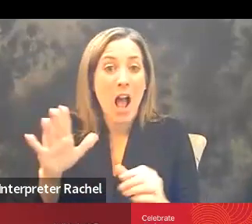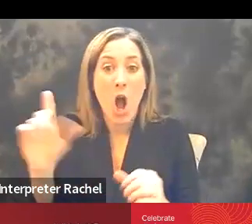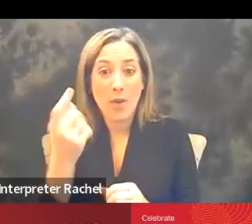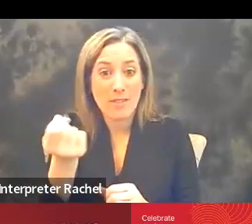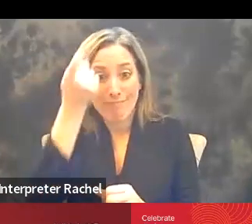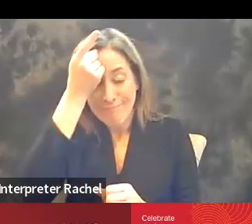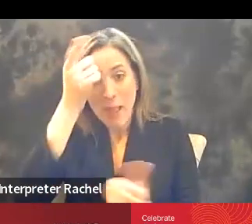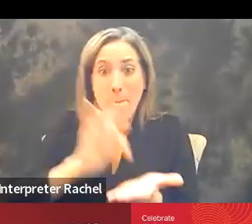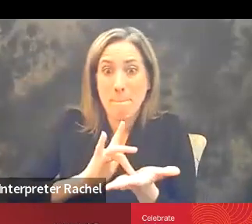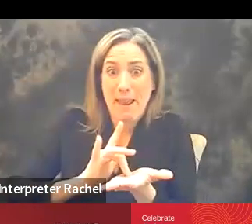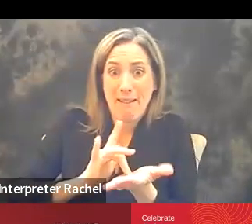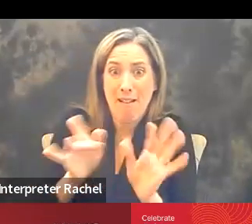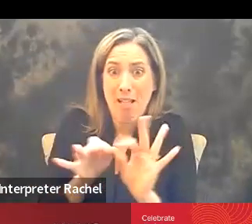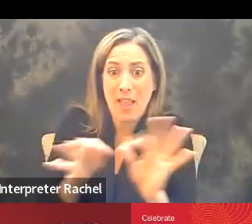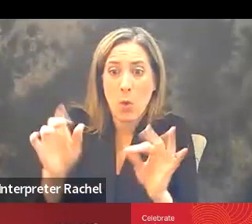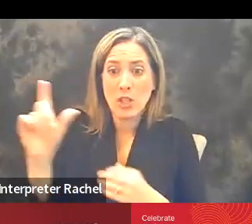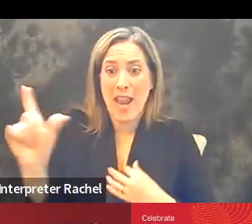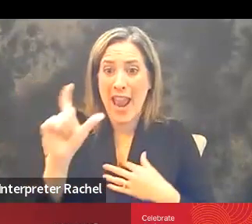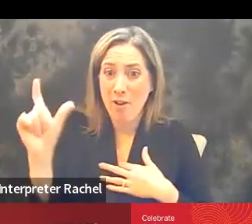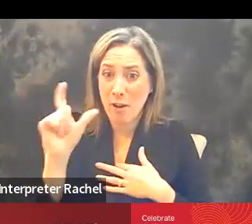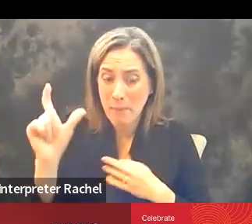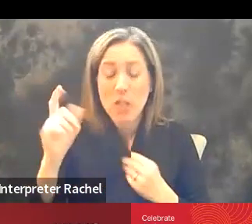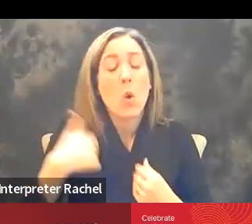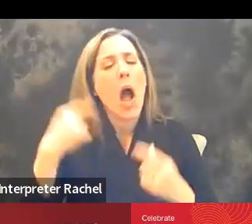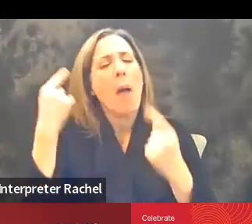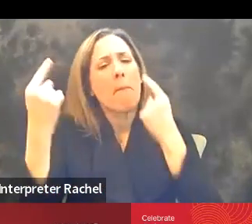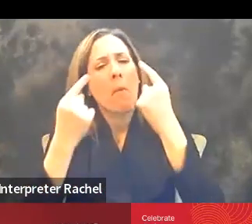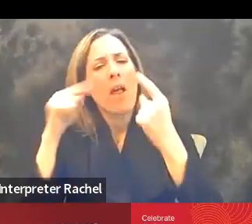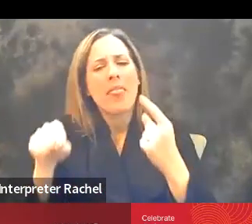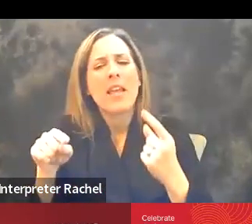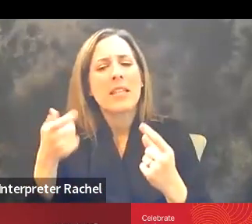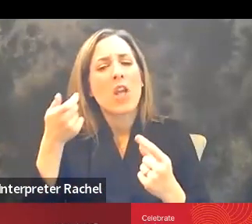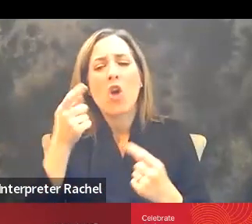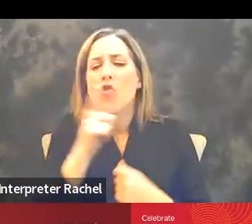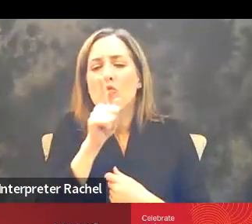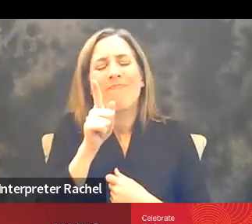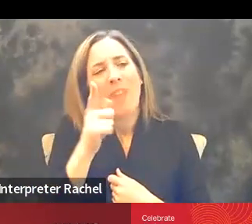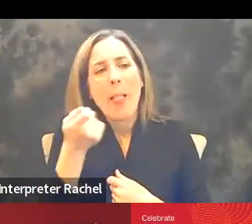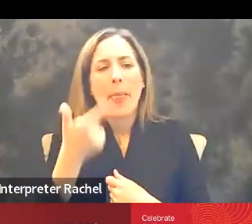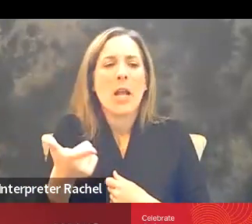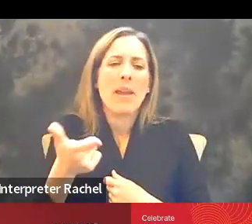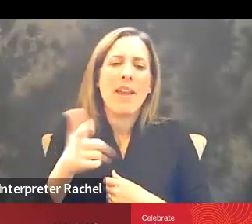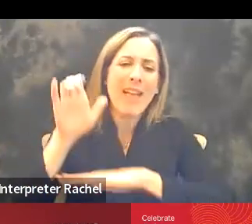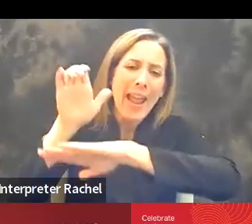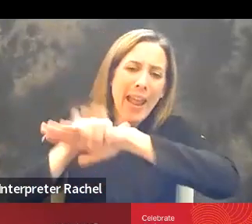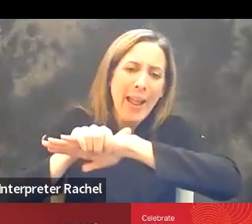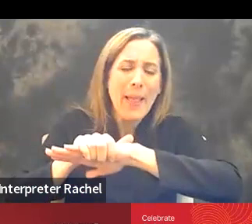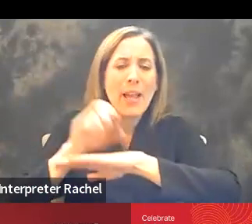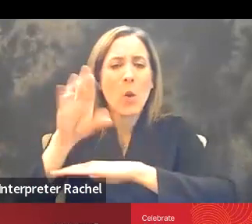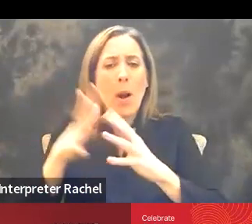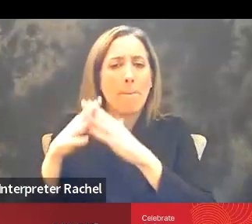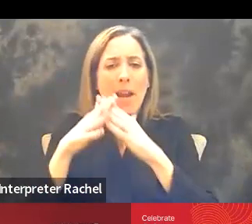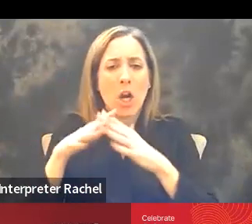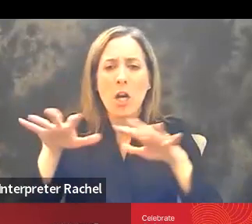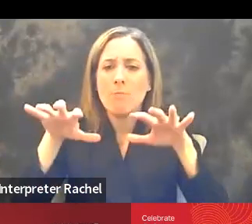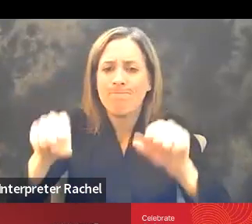language in Arabic. So I'm wondering if this is a little bit of kind of a product of colonialism, right? And one of the challenges that I see is